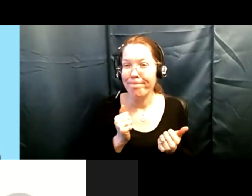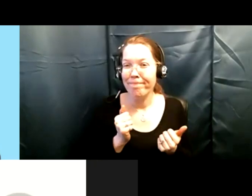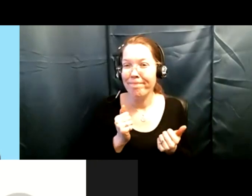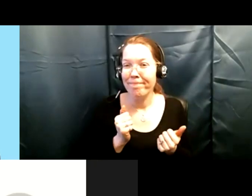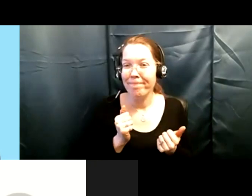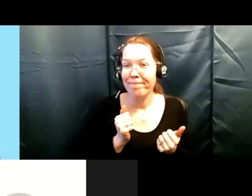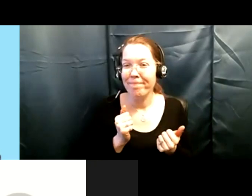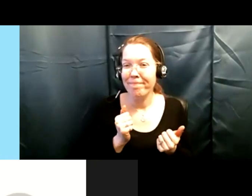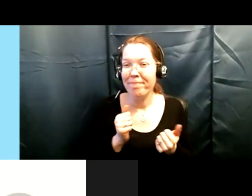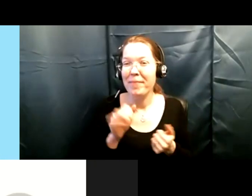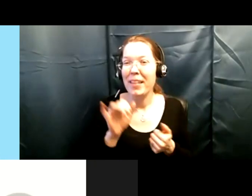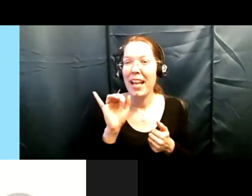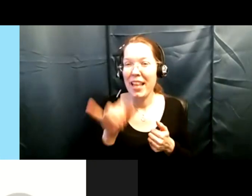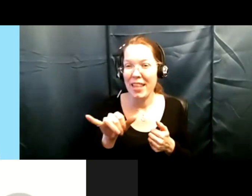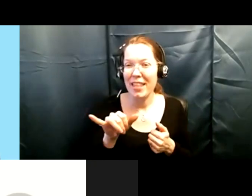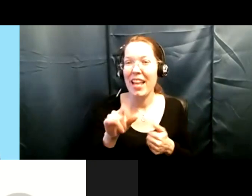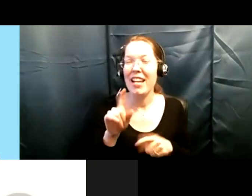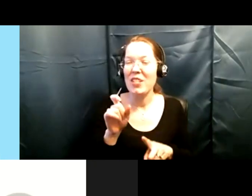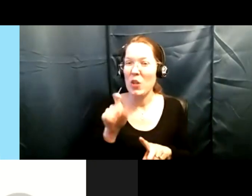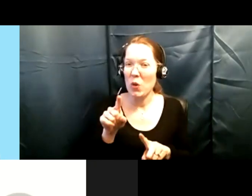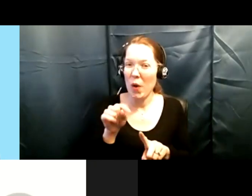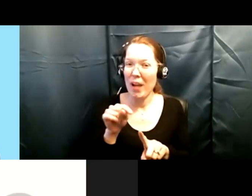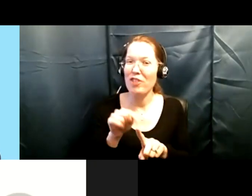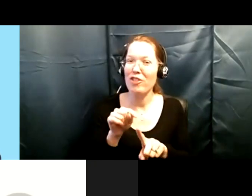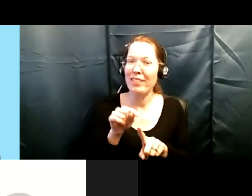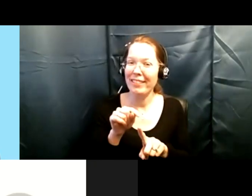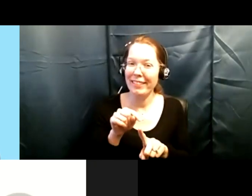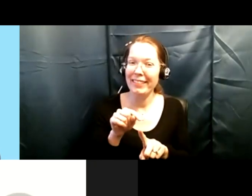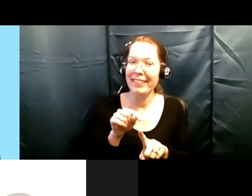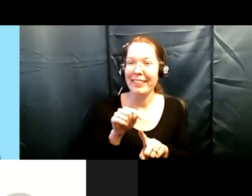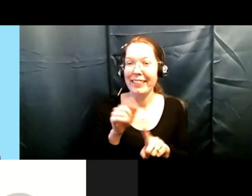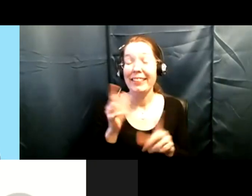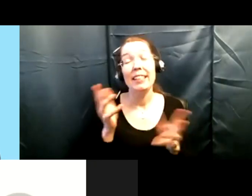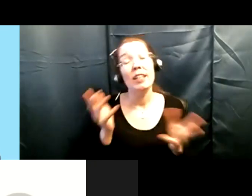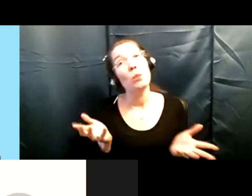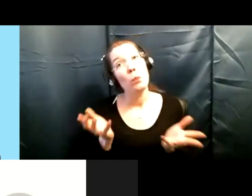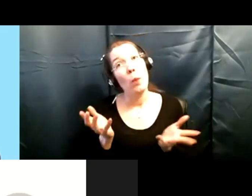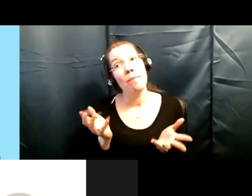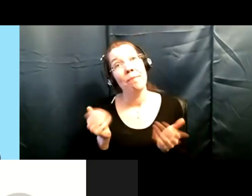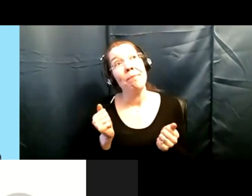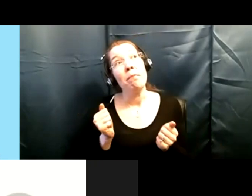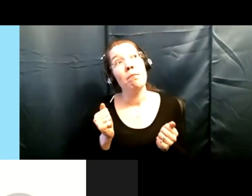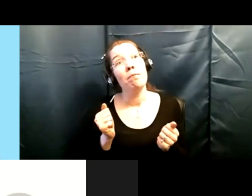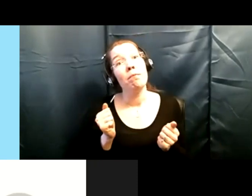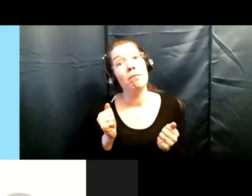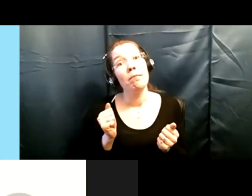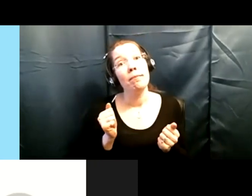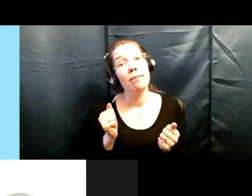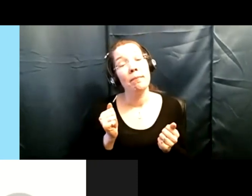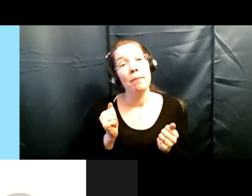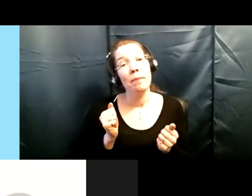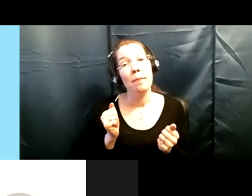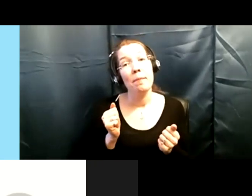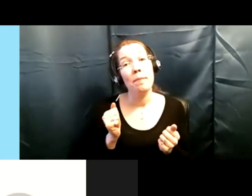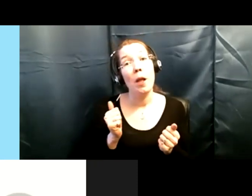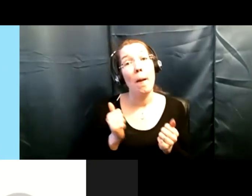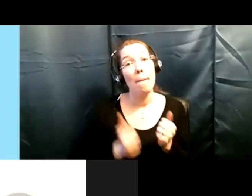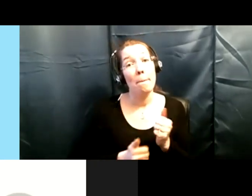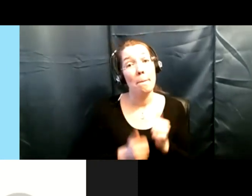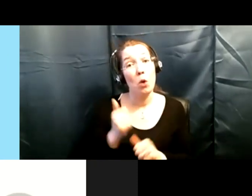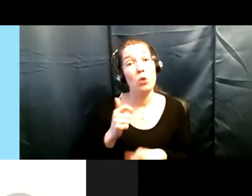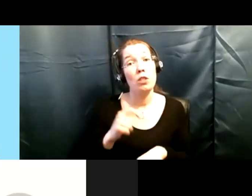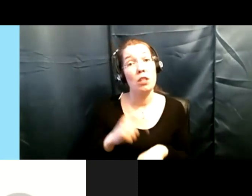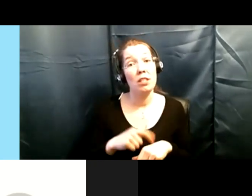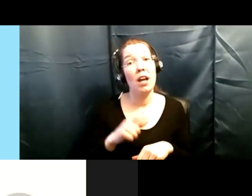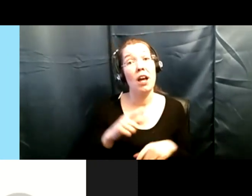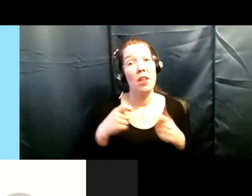That is a question that's dumb. Yeah, well, you know, most of the time the power